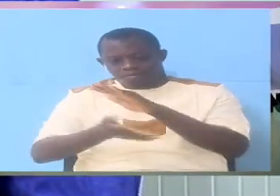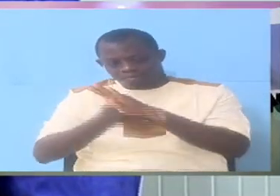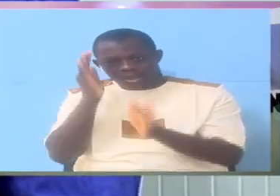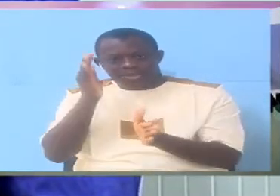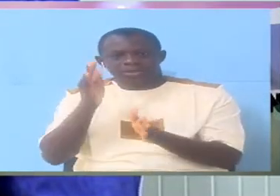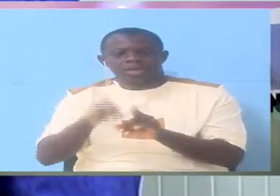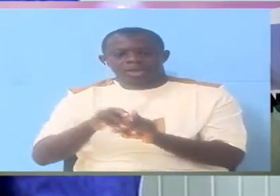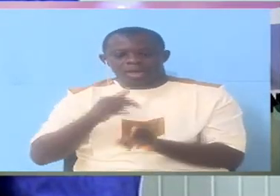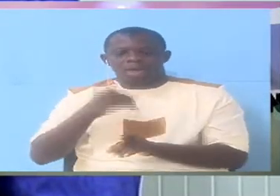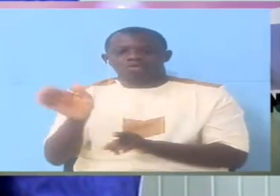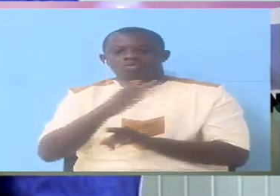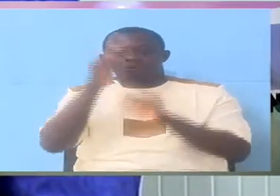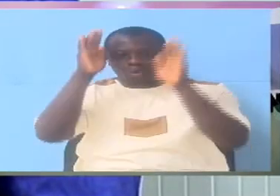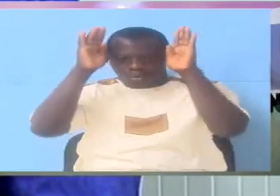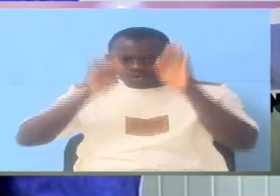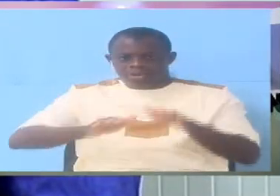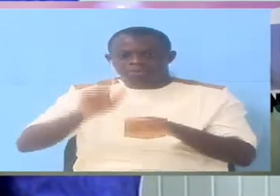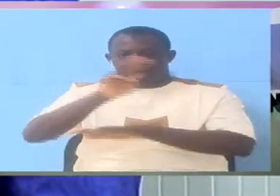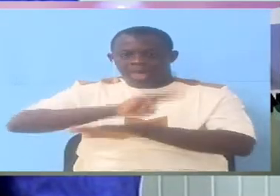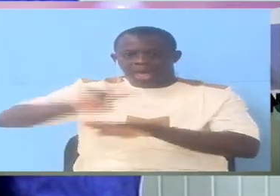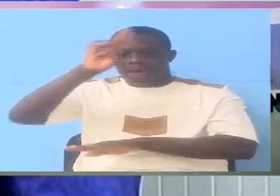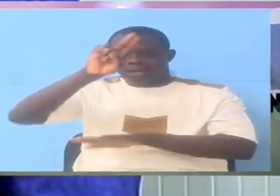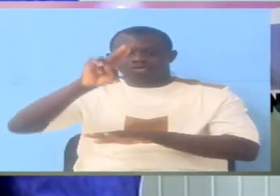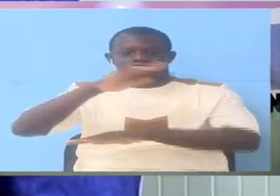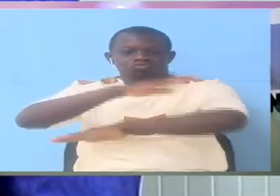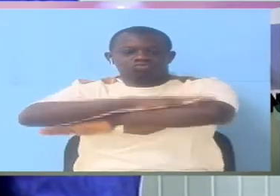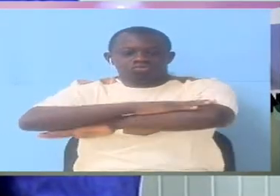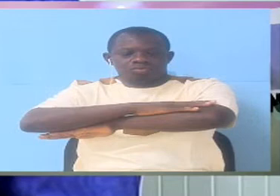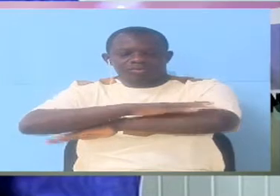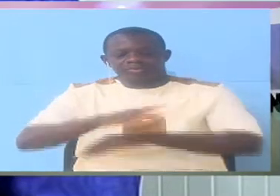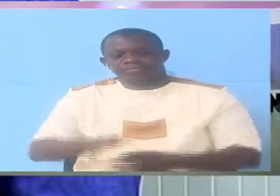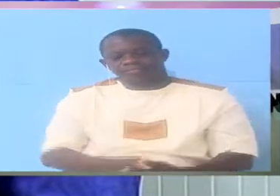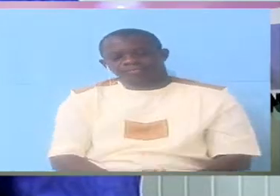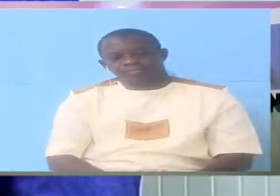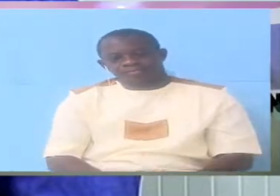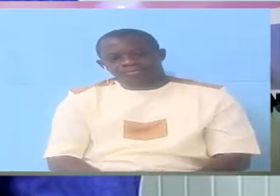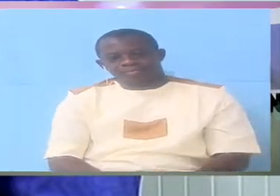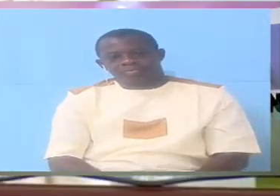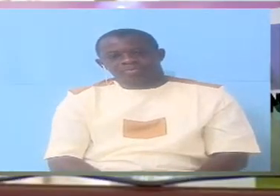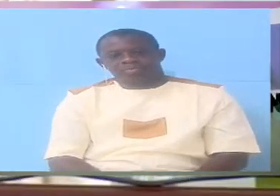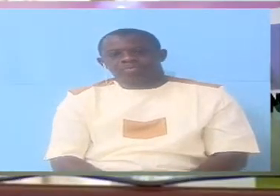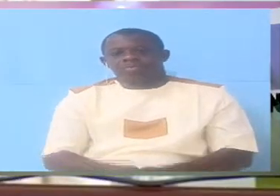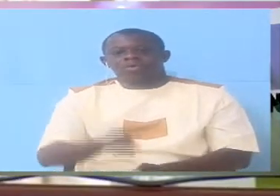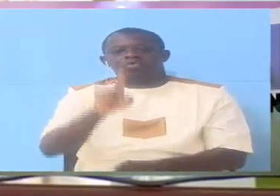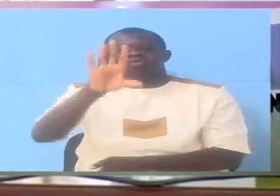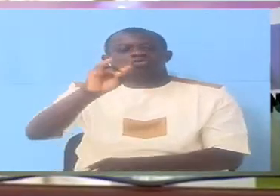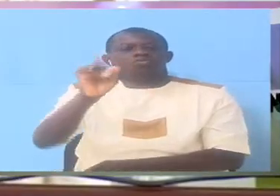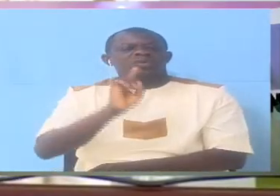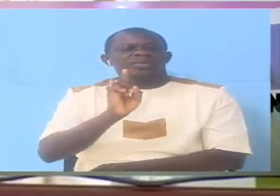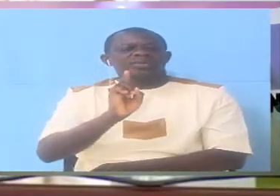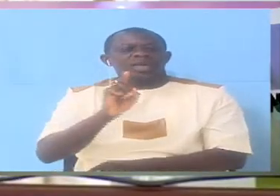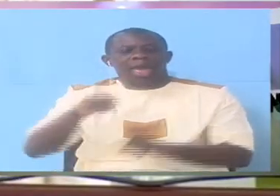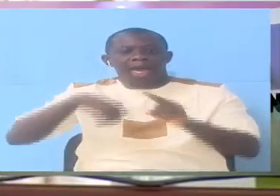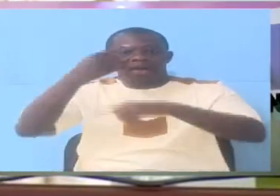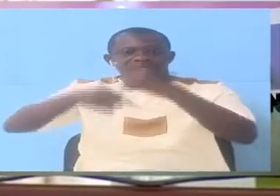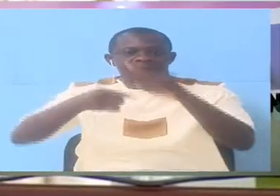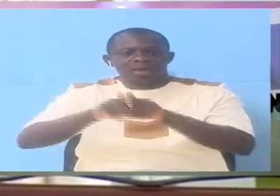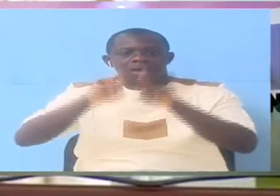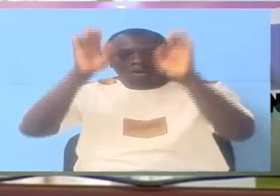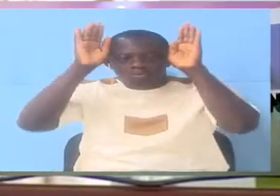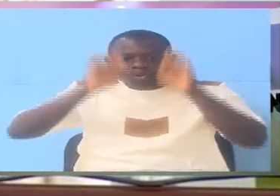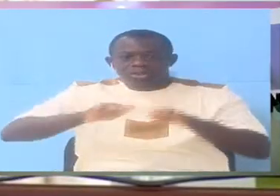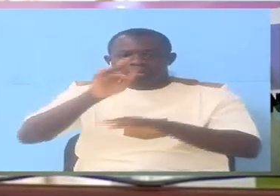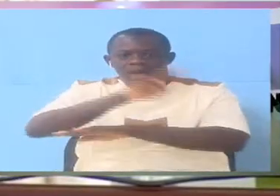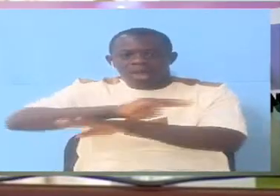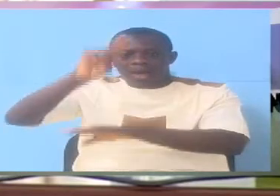the common entrance in Form 1. I passed and then went to Muslim High School. And what did you do after Muslim High School? Yemuneke biri